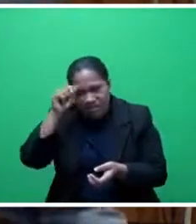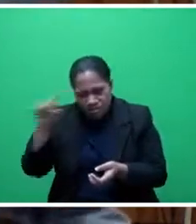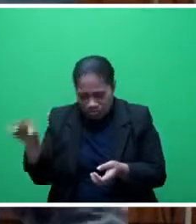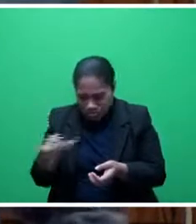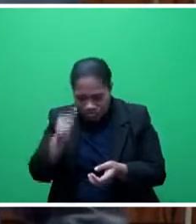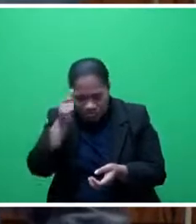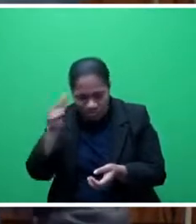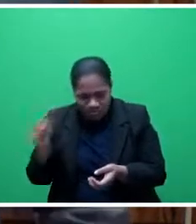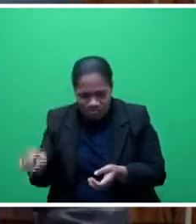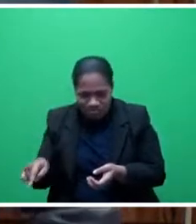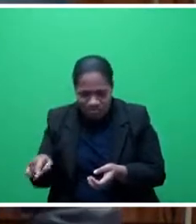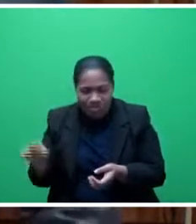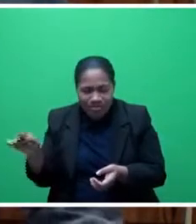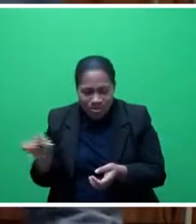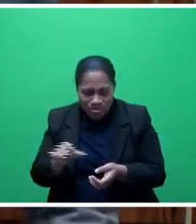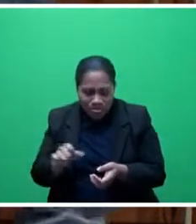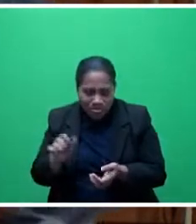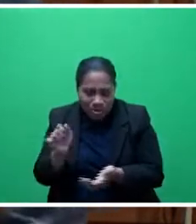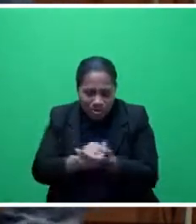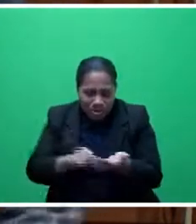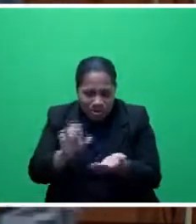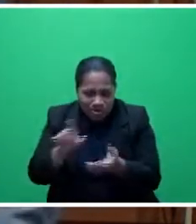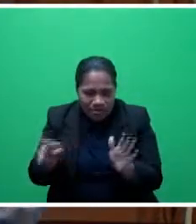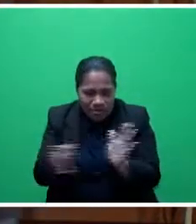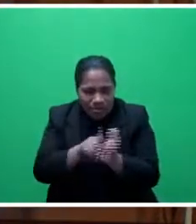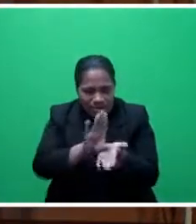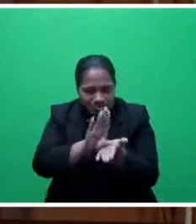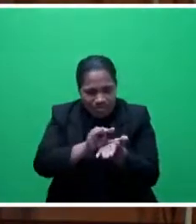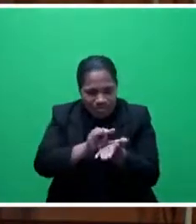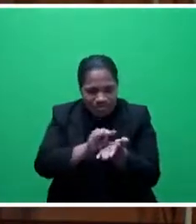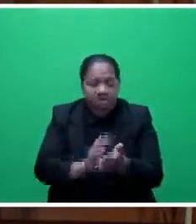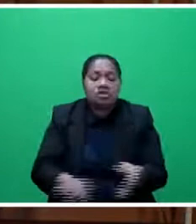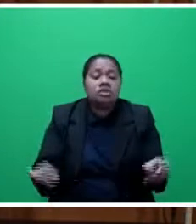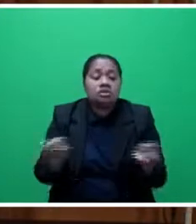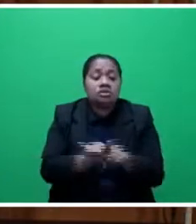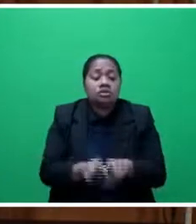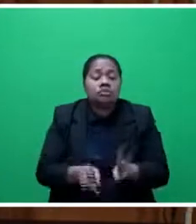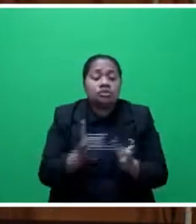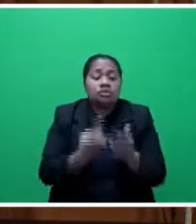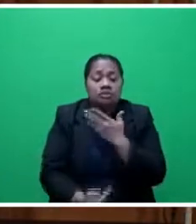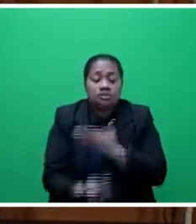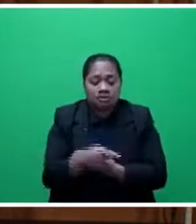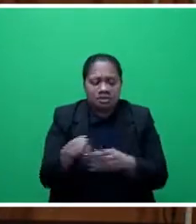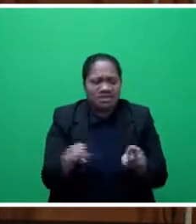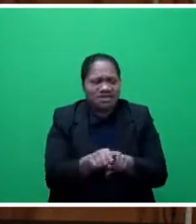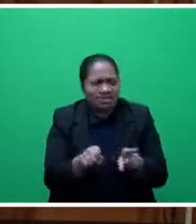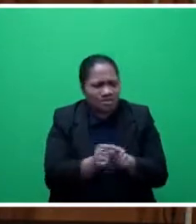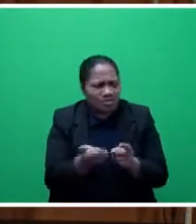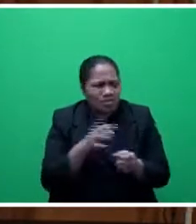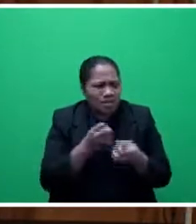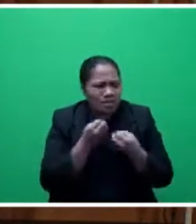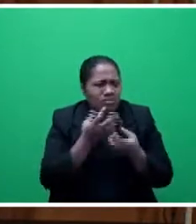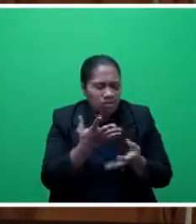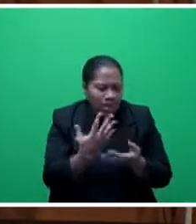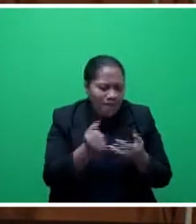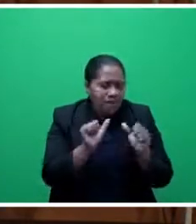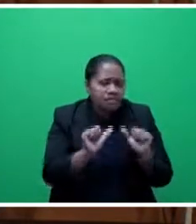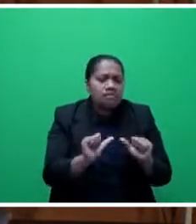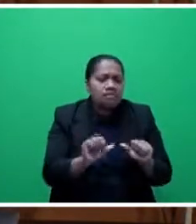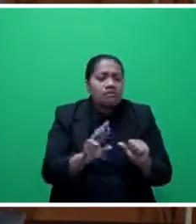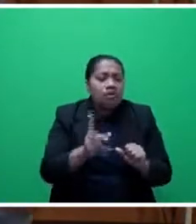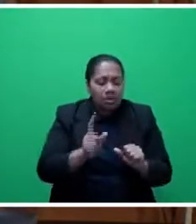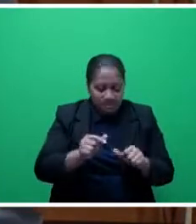prices. It's actually quite simple. I mean, in the same way, for example, I just wanted to highlight, we have actually protection for tin